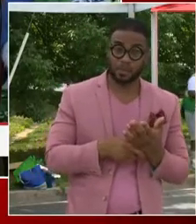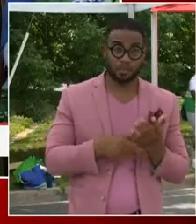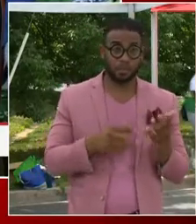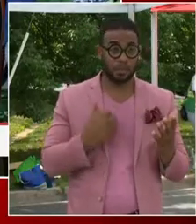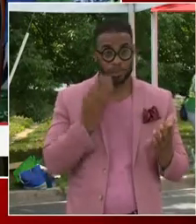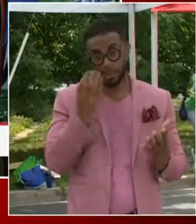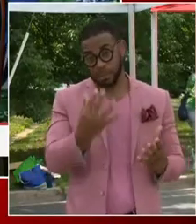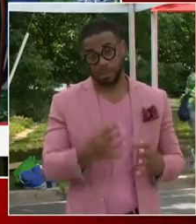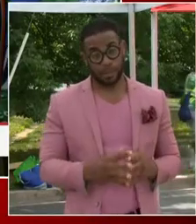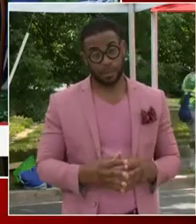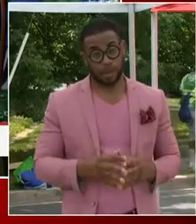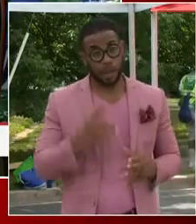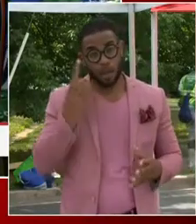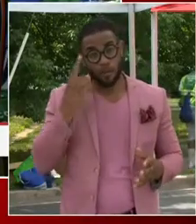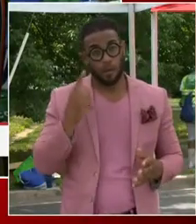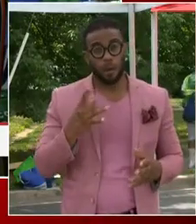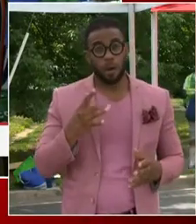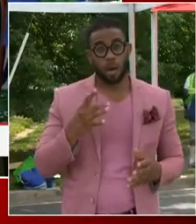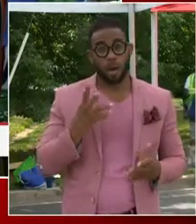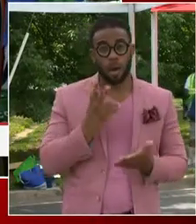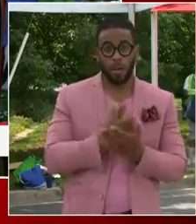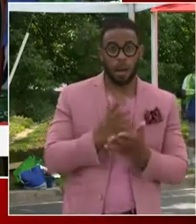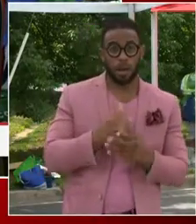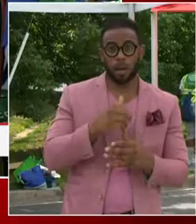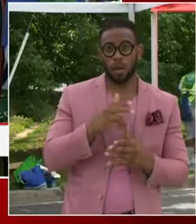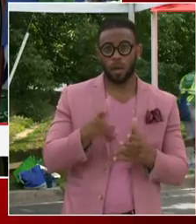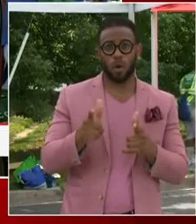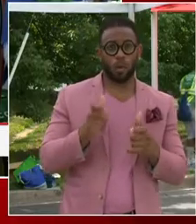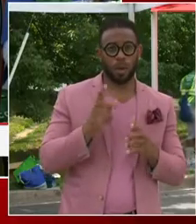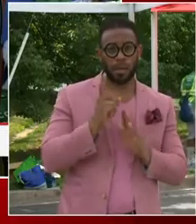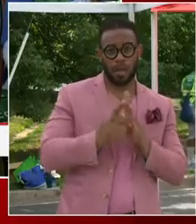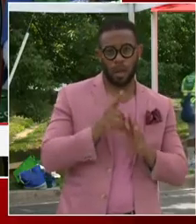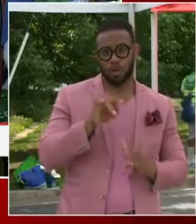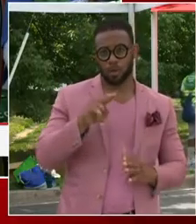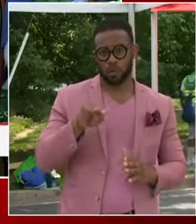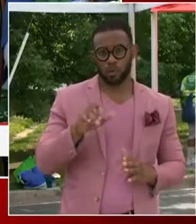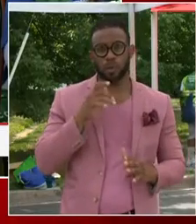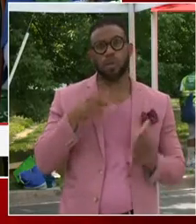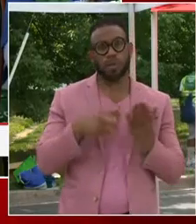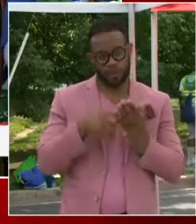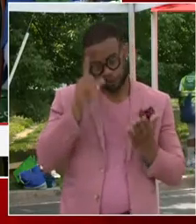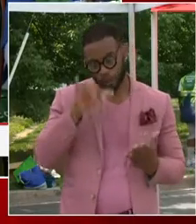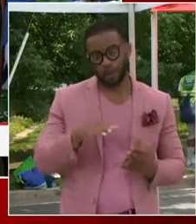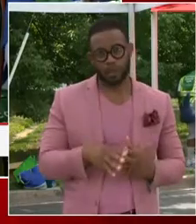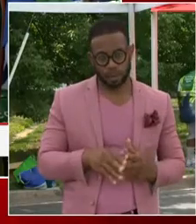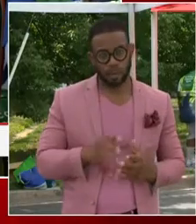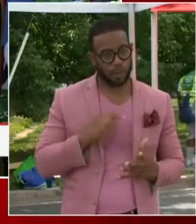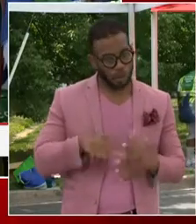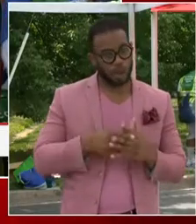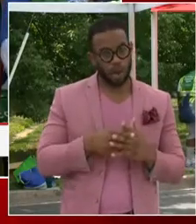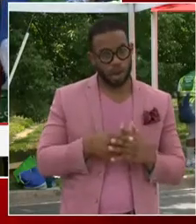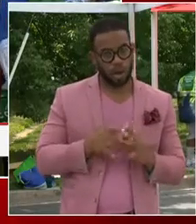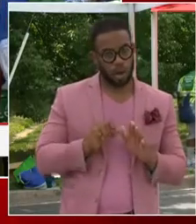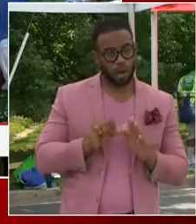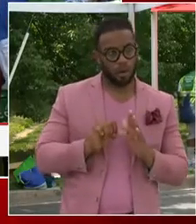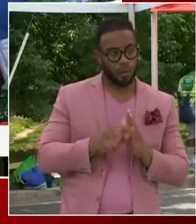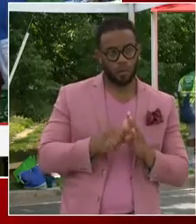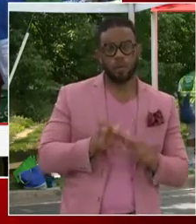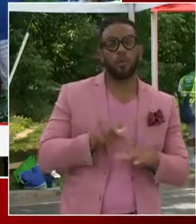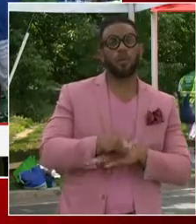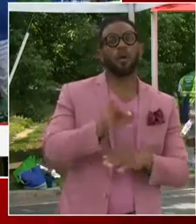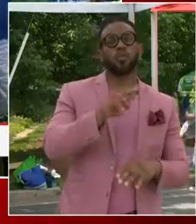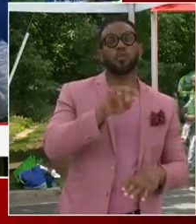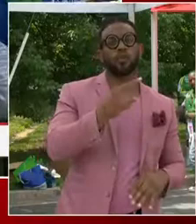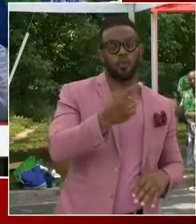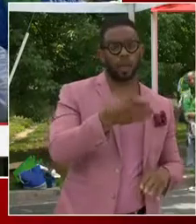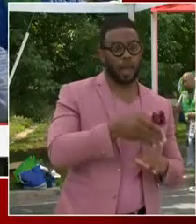just tell you this, for parking in a rush hour zone. You're going to get a ticket for that. We started enforcement on June 1st